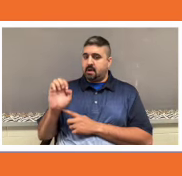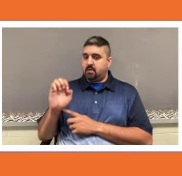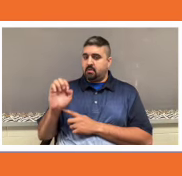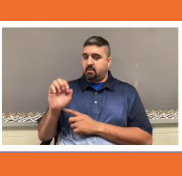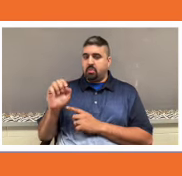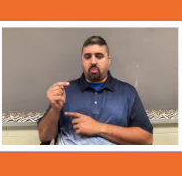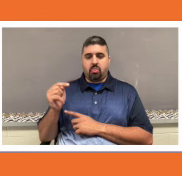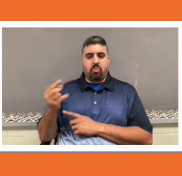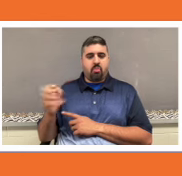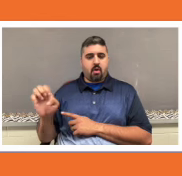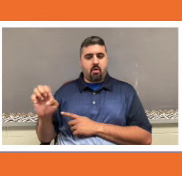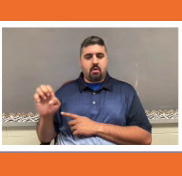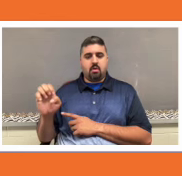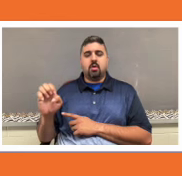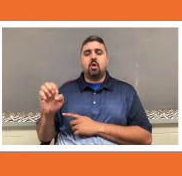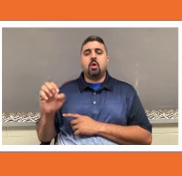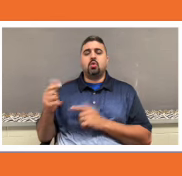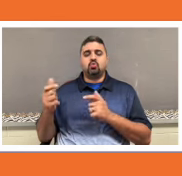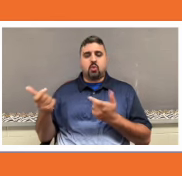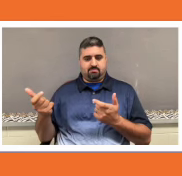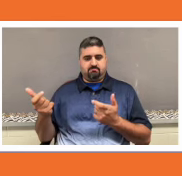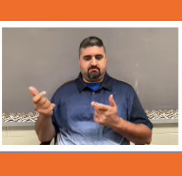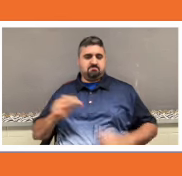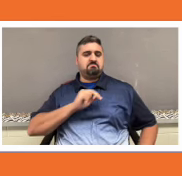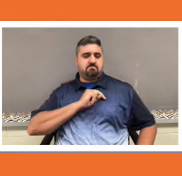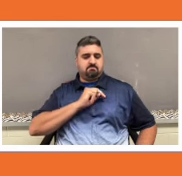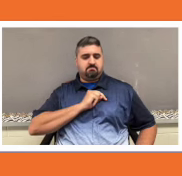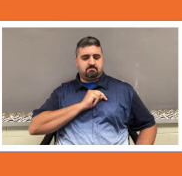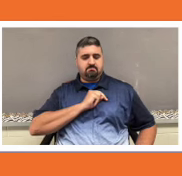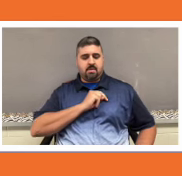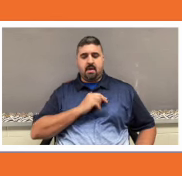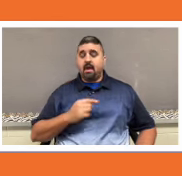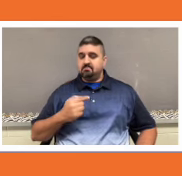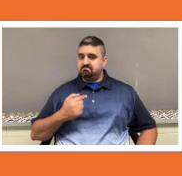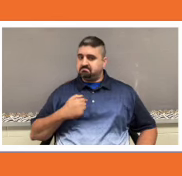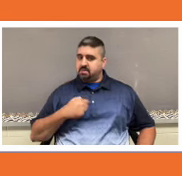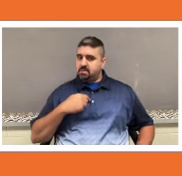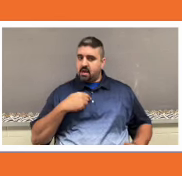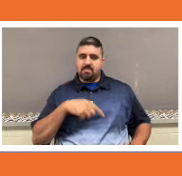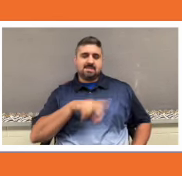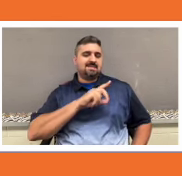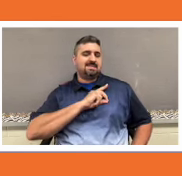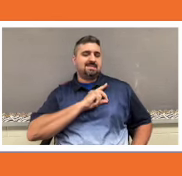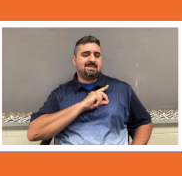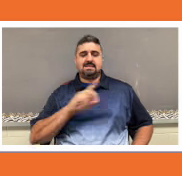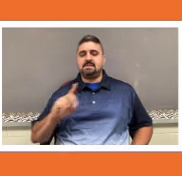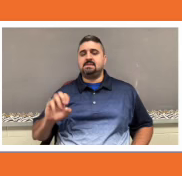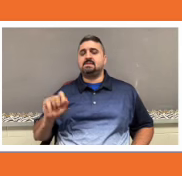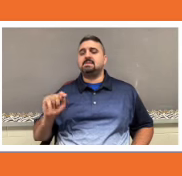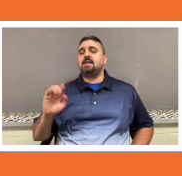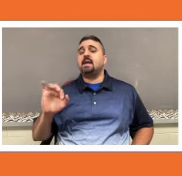My name is Nate the Great. I am a detective.